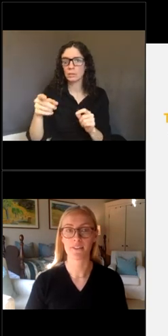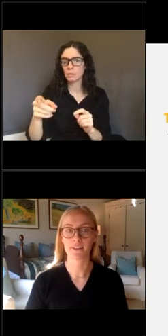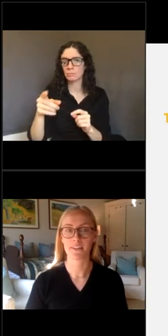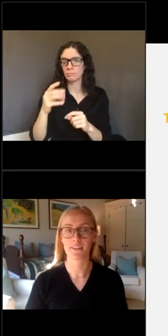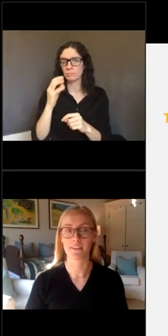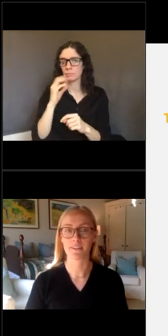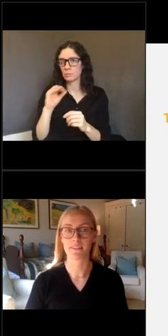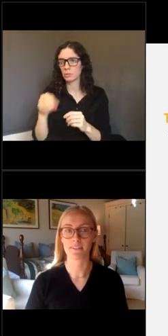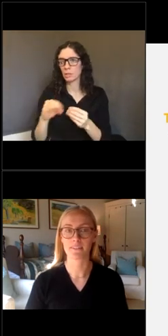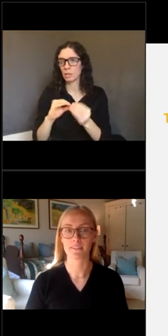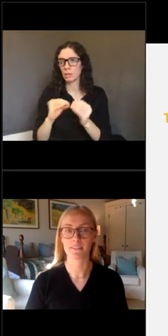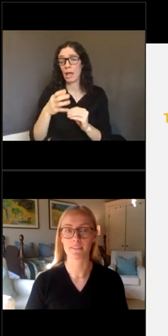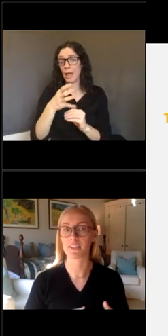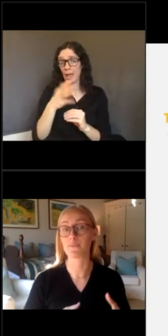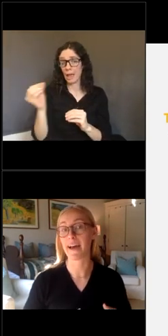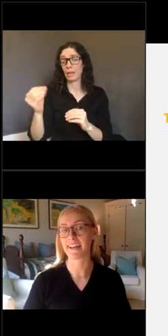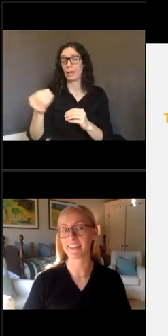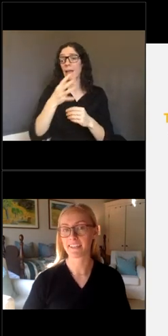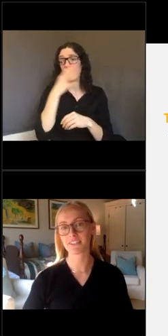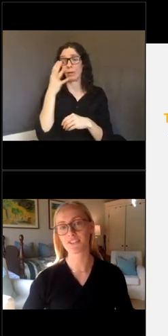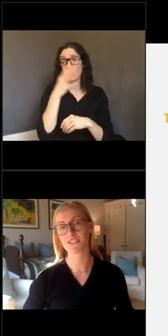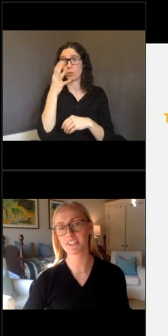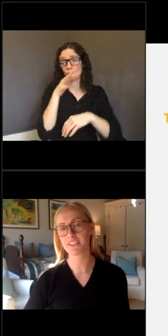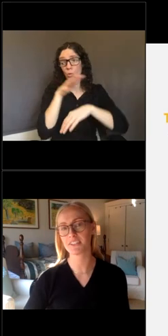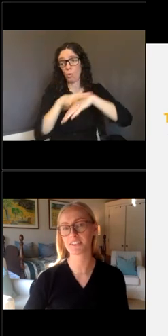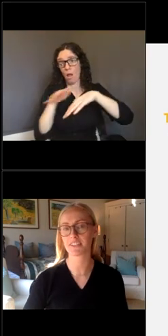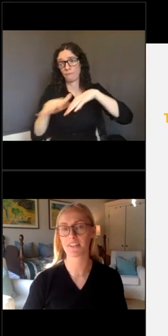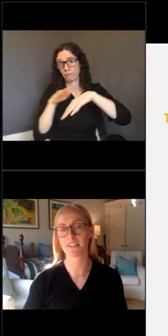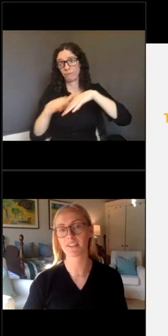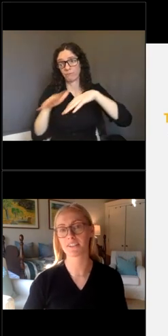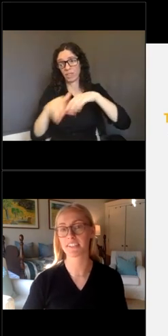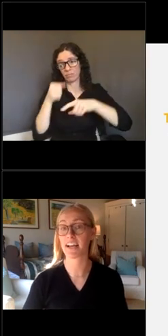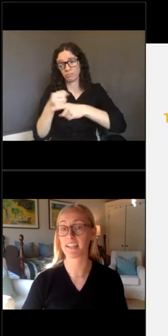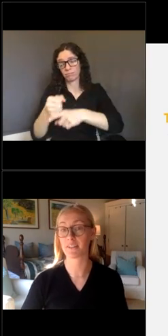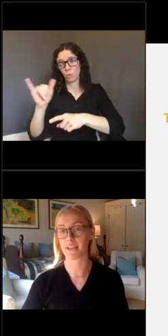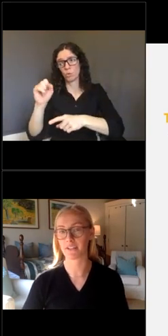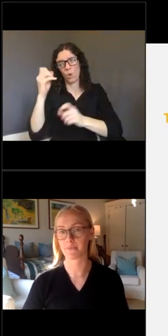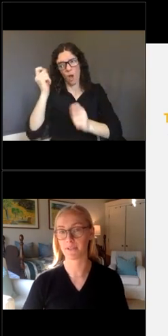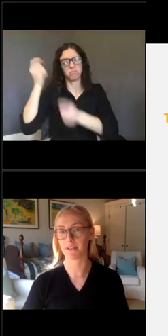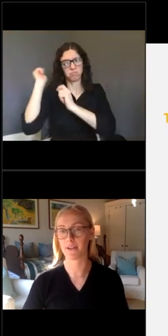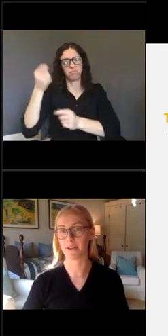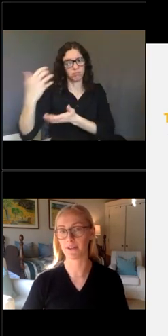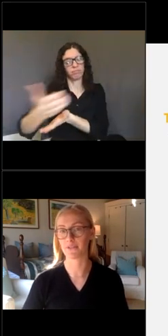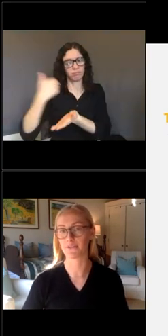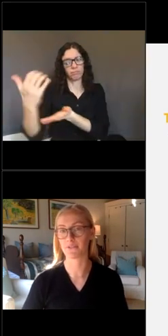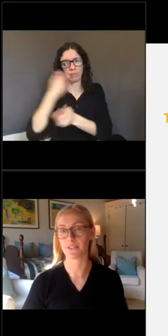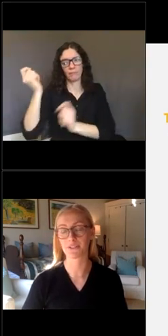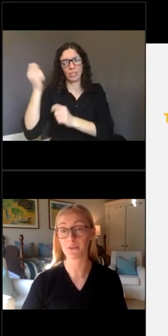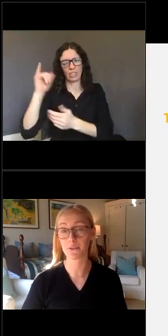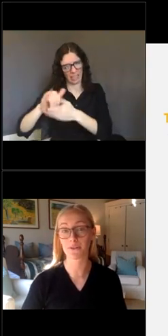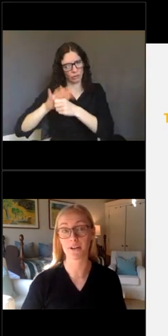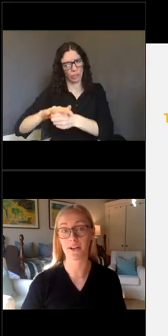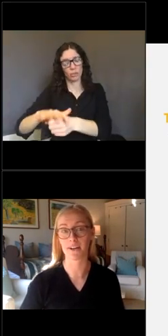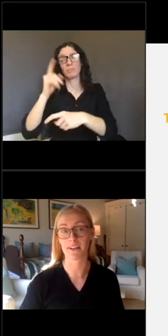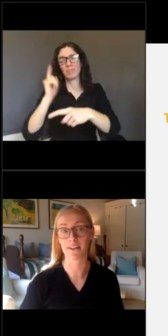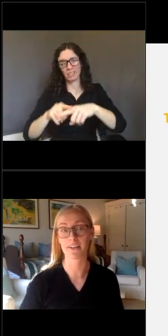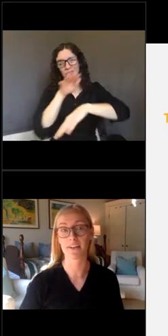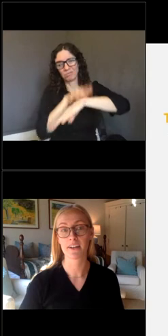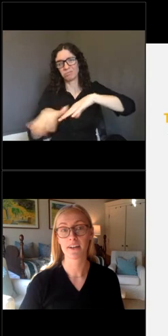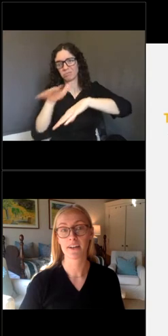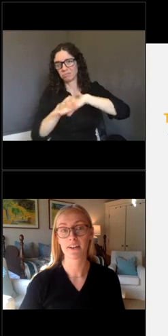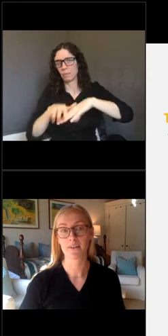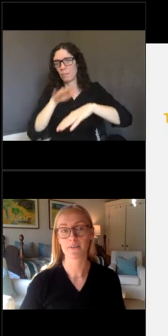Now, to combat these stressors, the design and management of this corridor